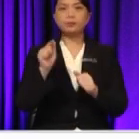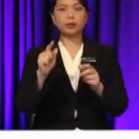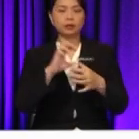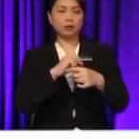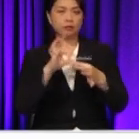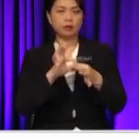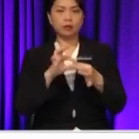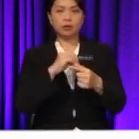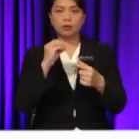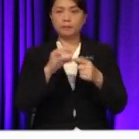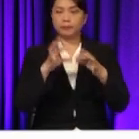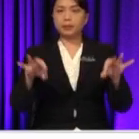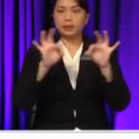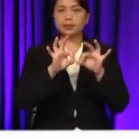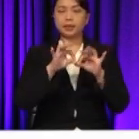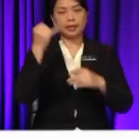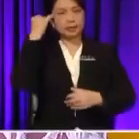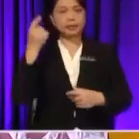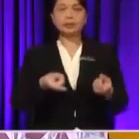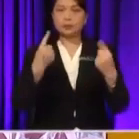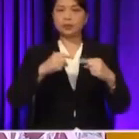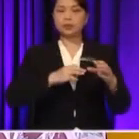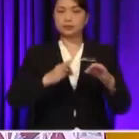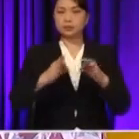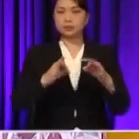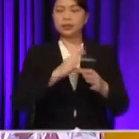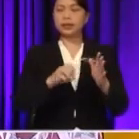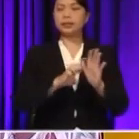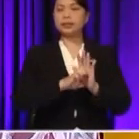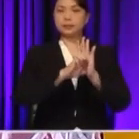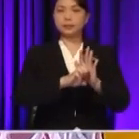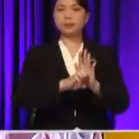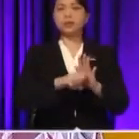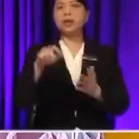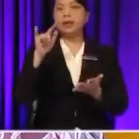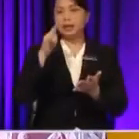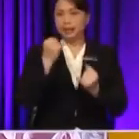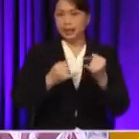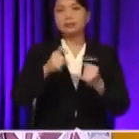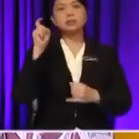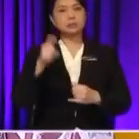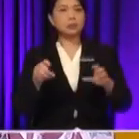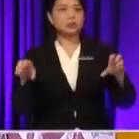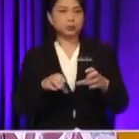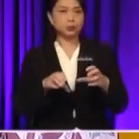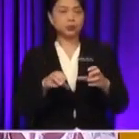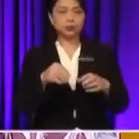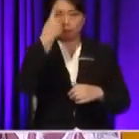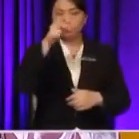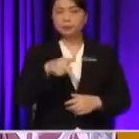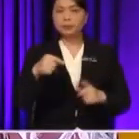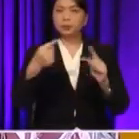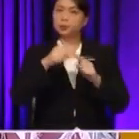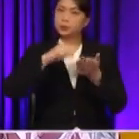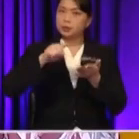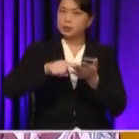must come with elaboration and then example. Mm-hmm. Last but not least, this is a must to do where students or our pupils need to check their